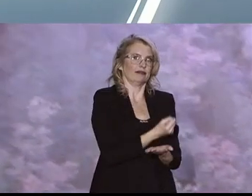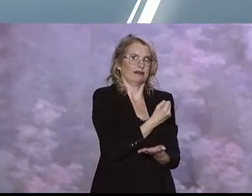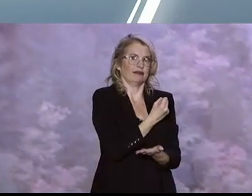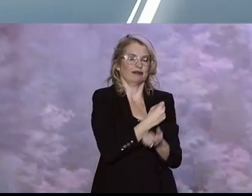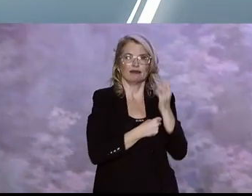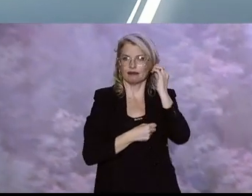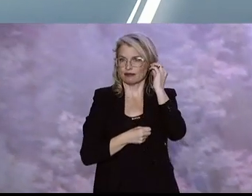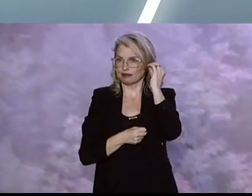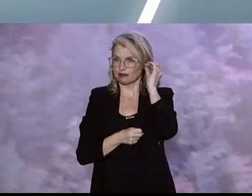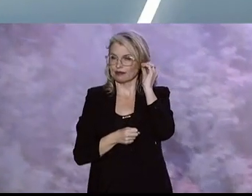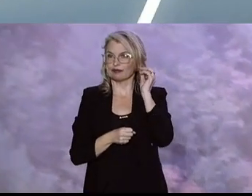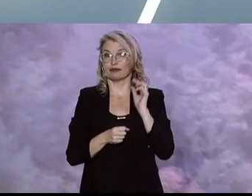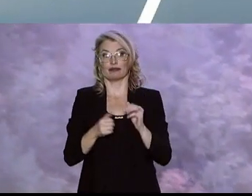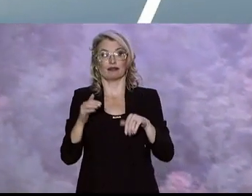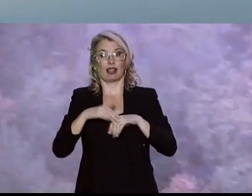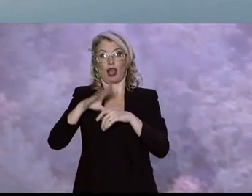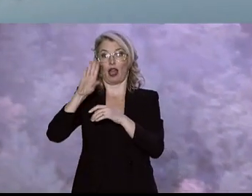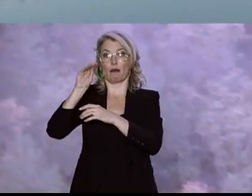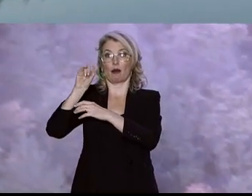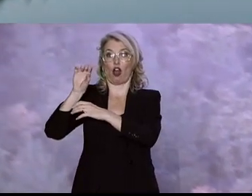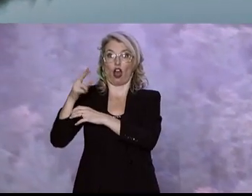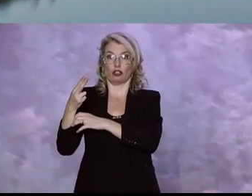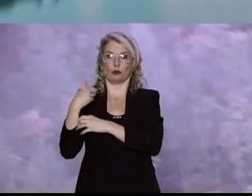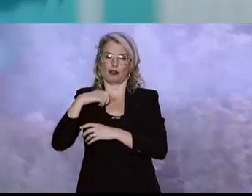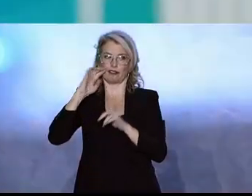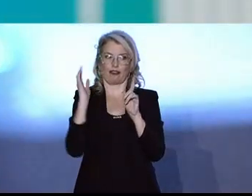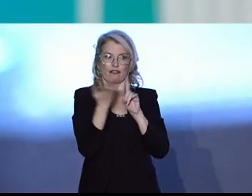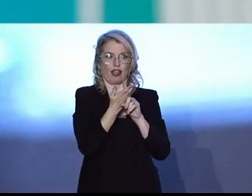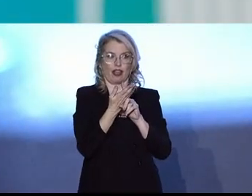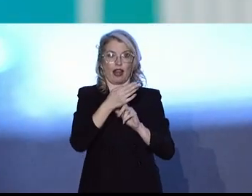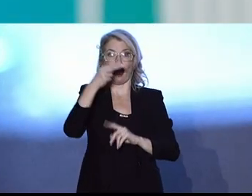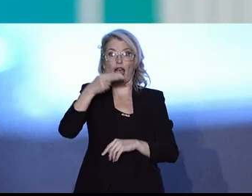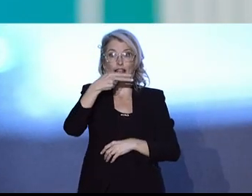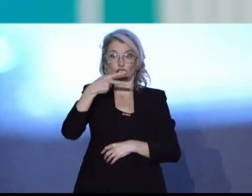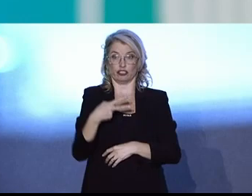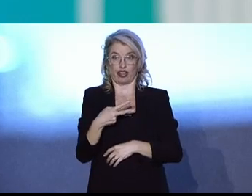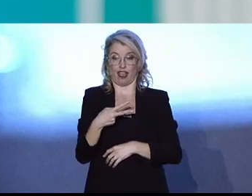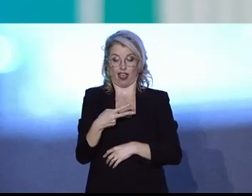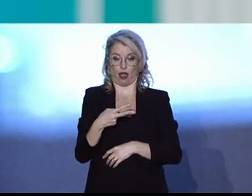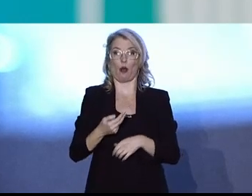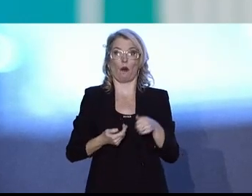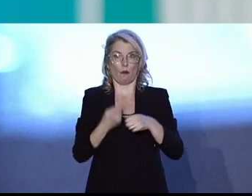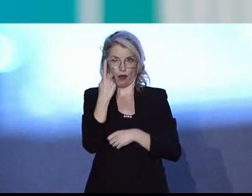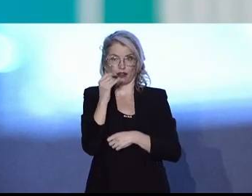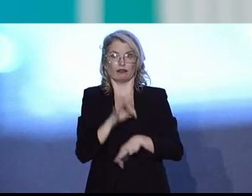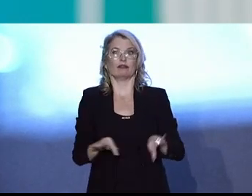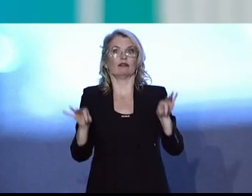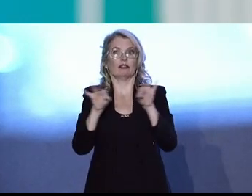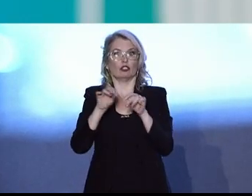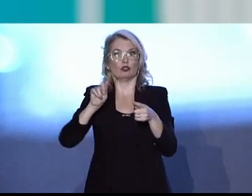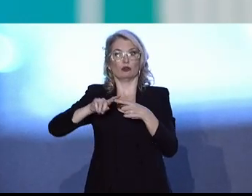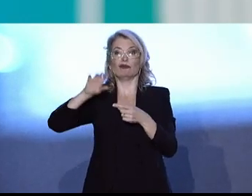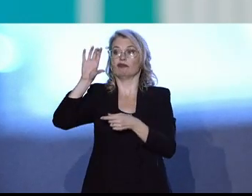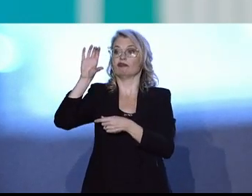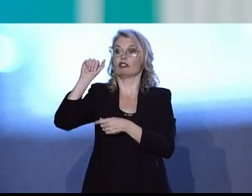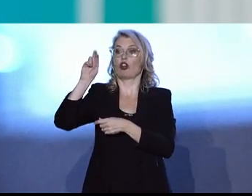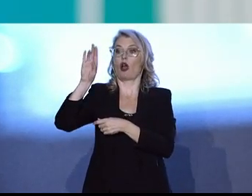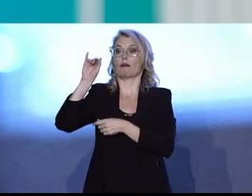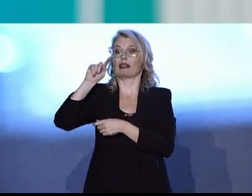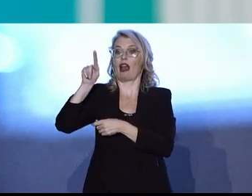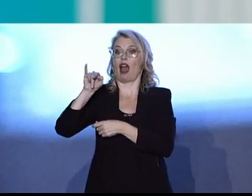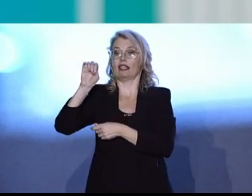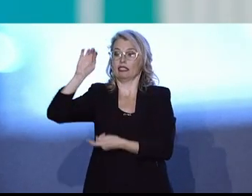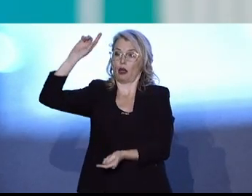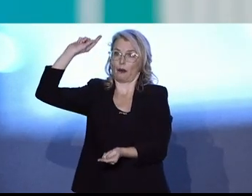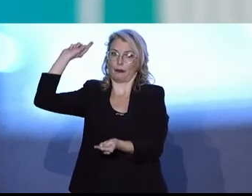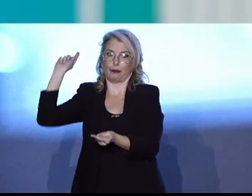that. At Bosch, we're convinced that hydrogen is one of the keys to decarbonizing our energy